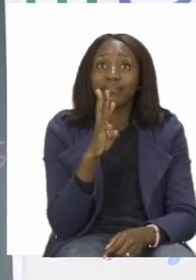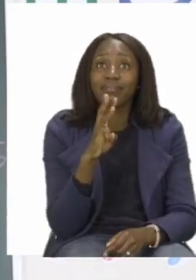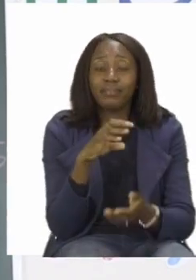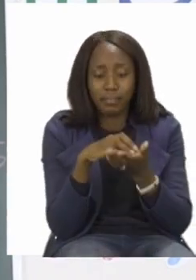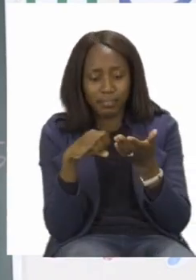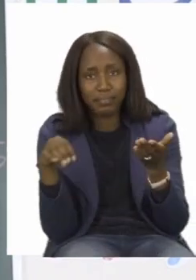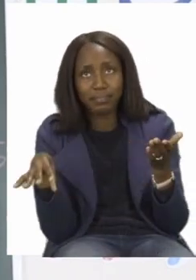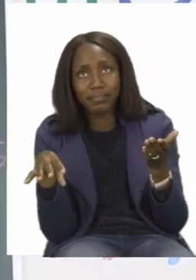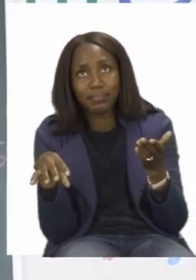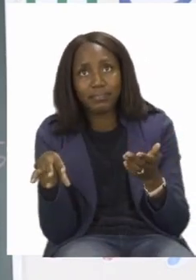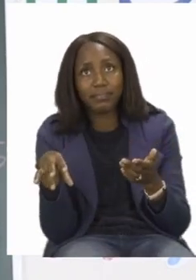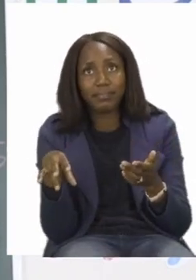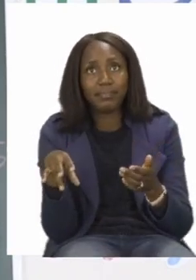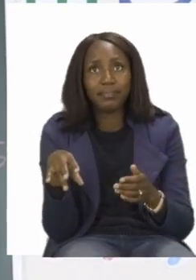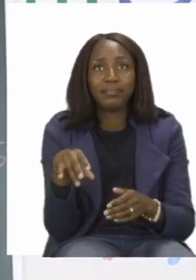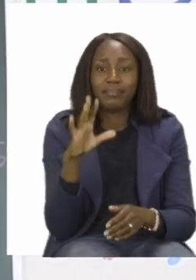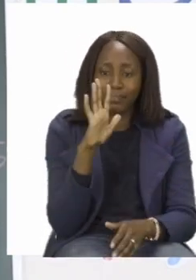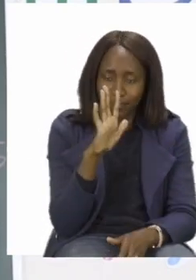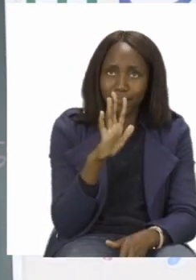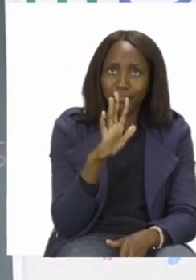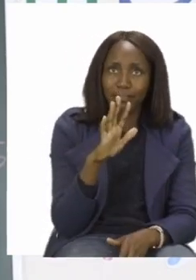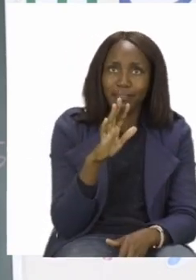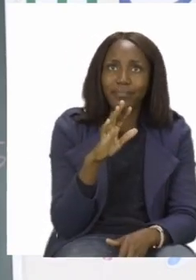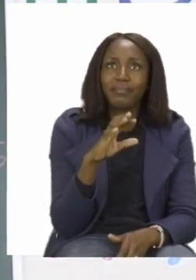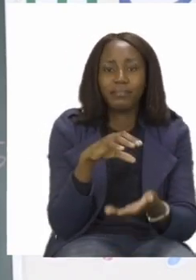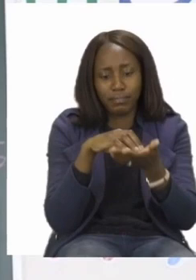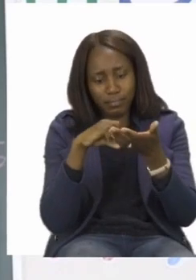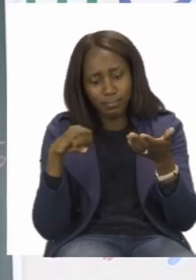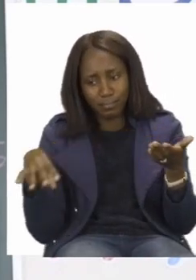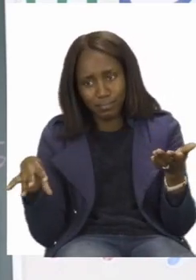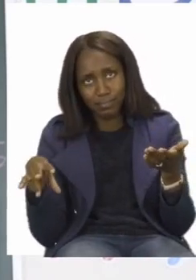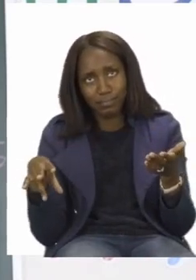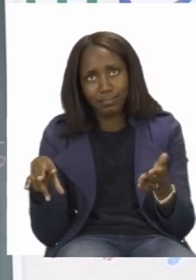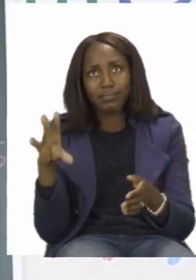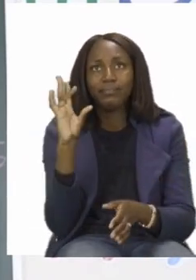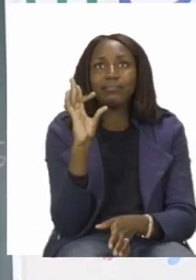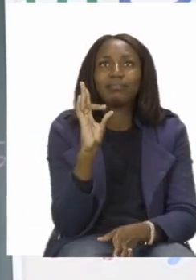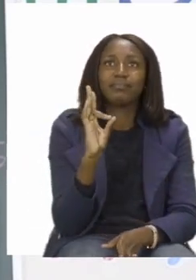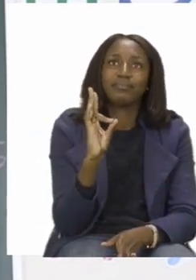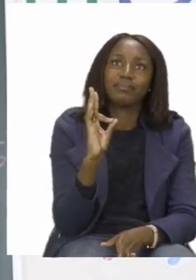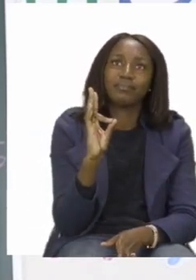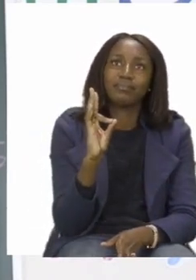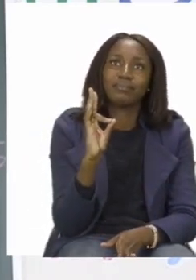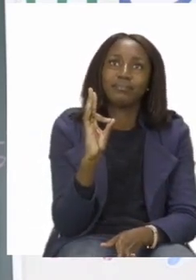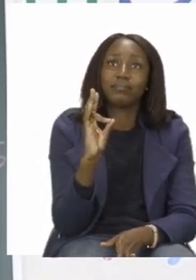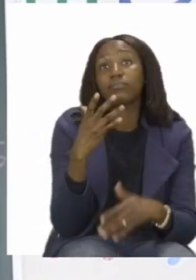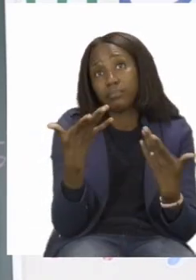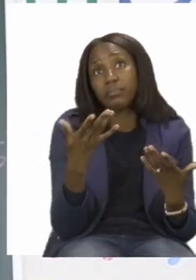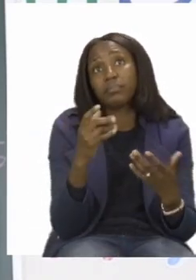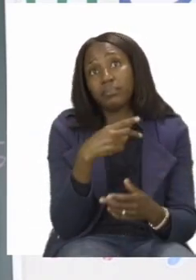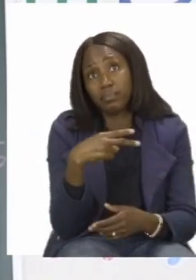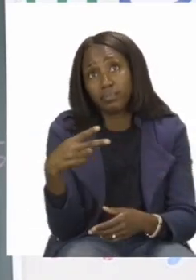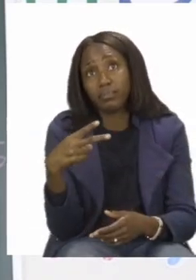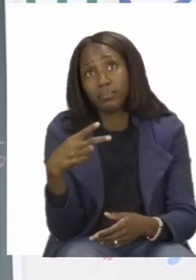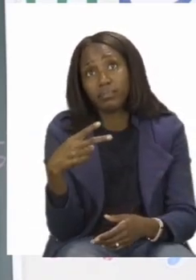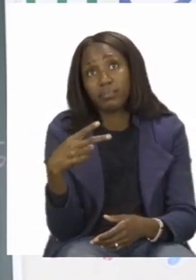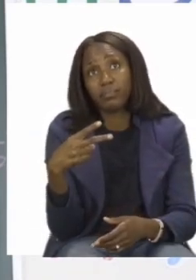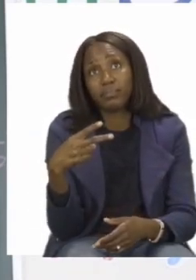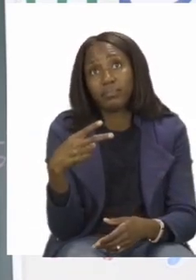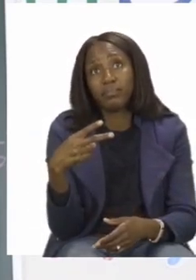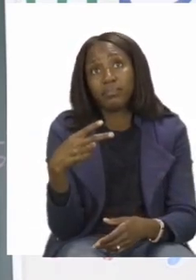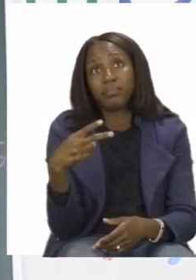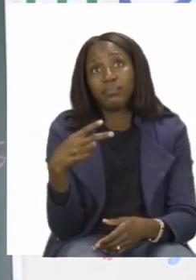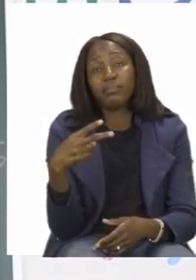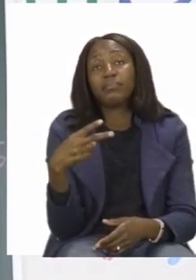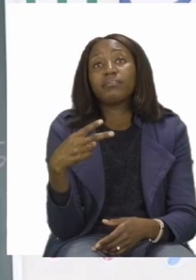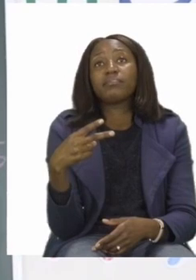minus 5, and then you say equals. Whatever answer you get